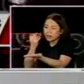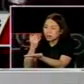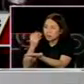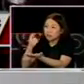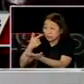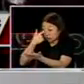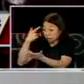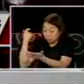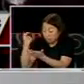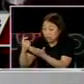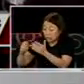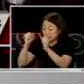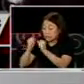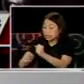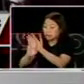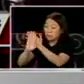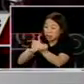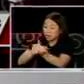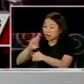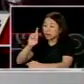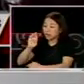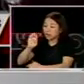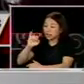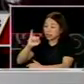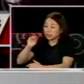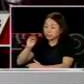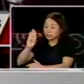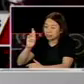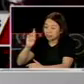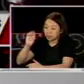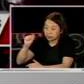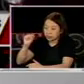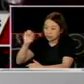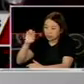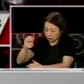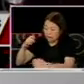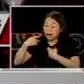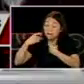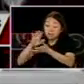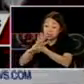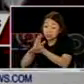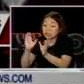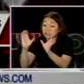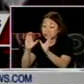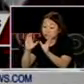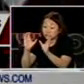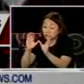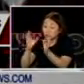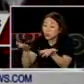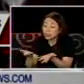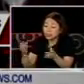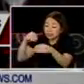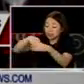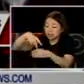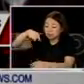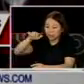reimbursable expenses as appearing in the certification in the payroll. Hindi